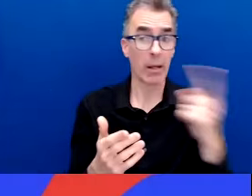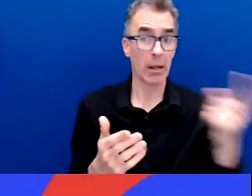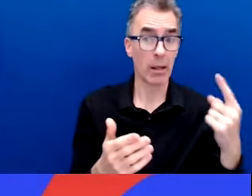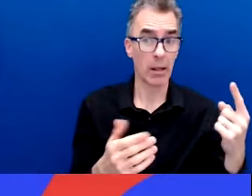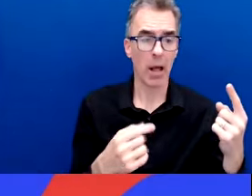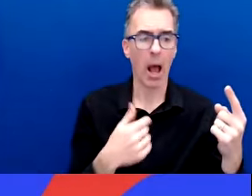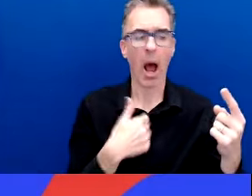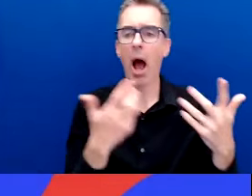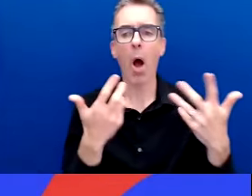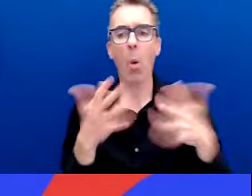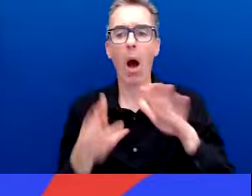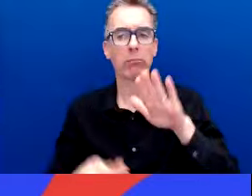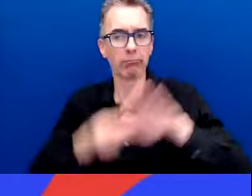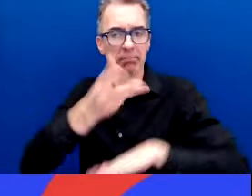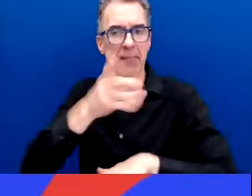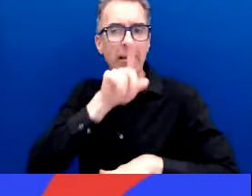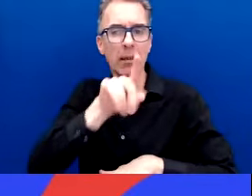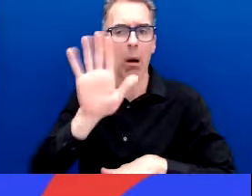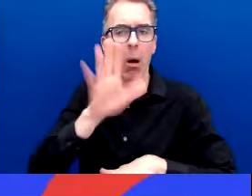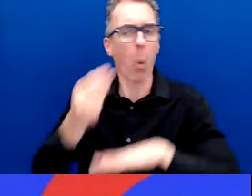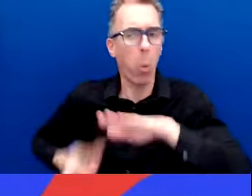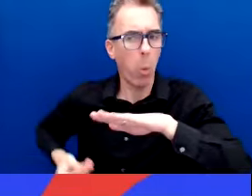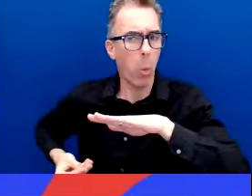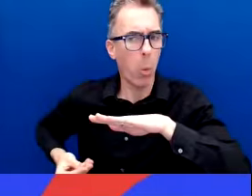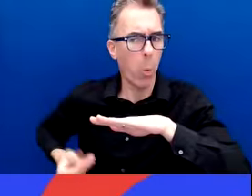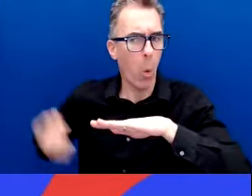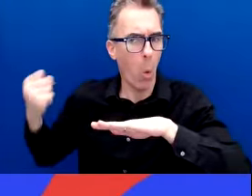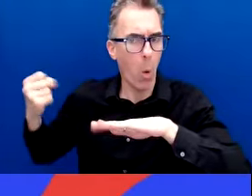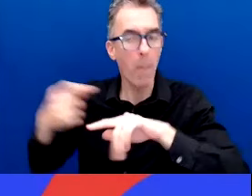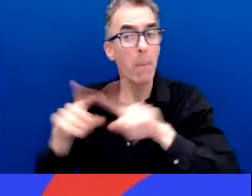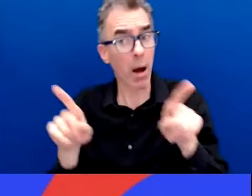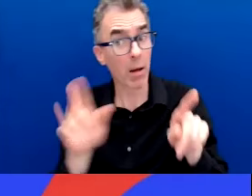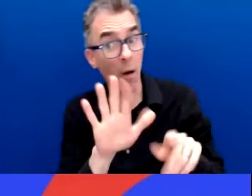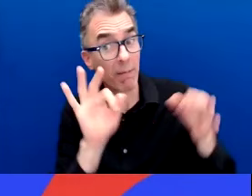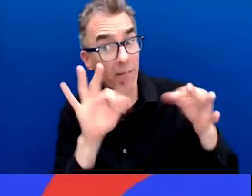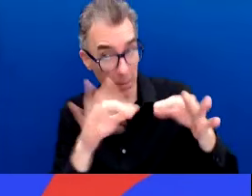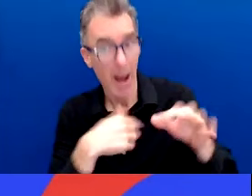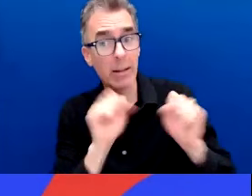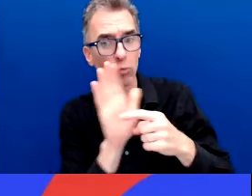them the correct answers, but I can show them the feedback. If that makes sense. Oops, sorry.